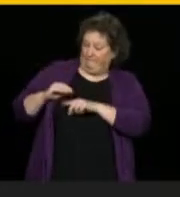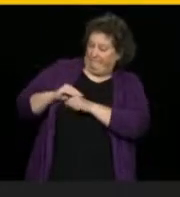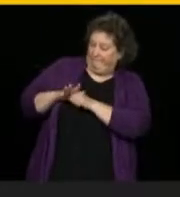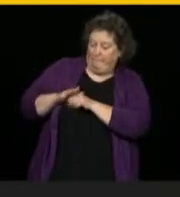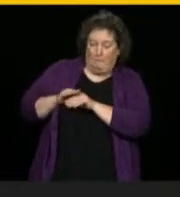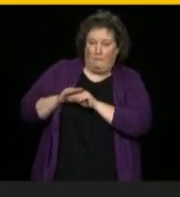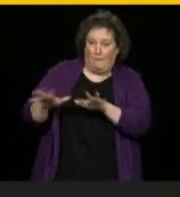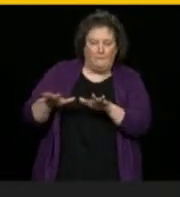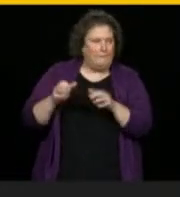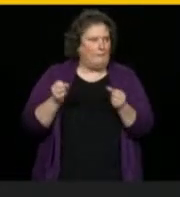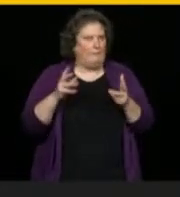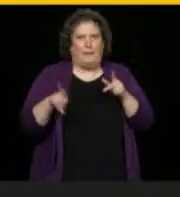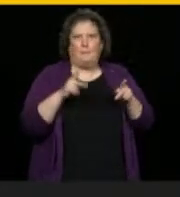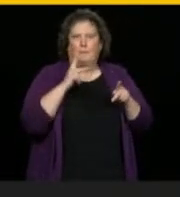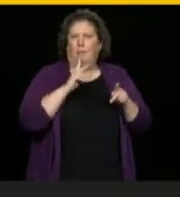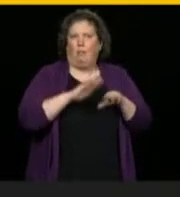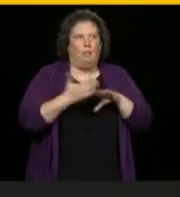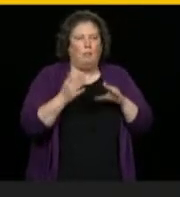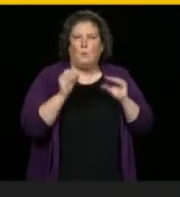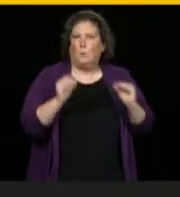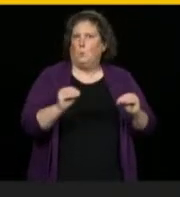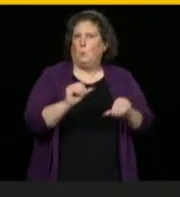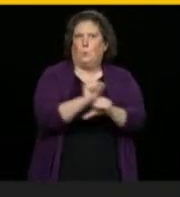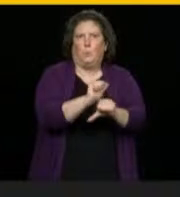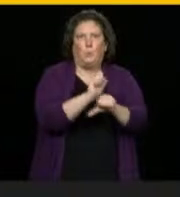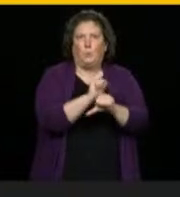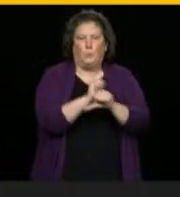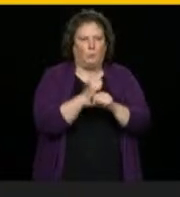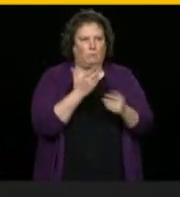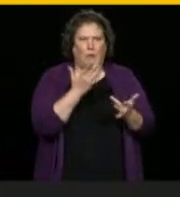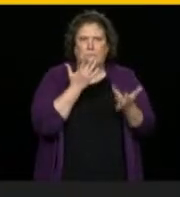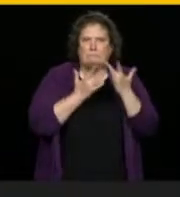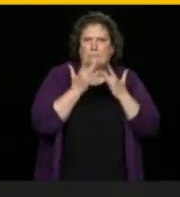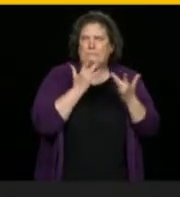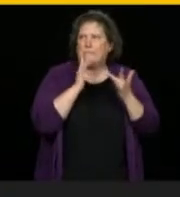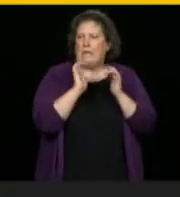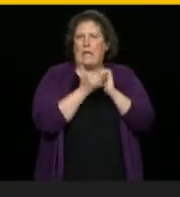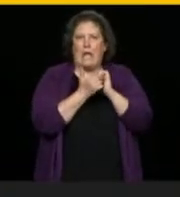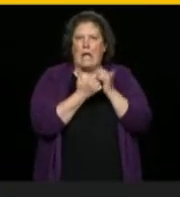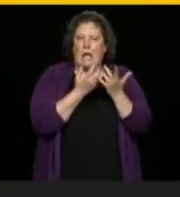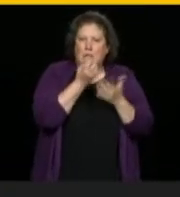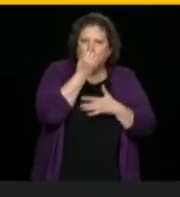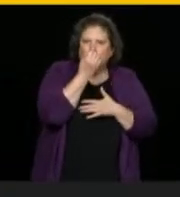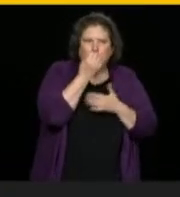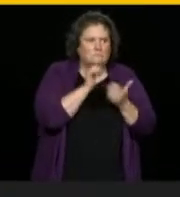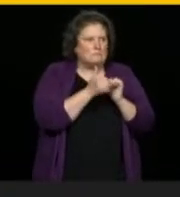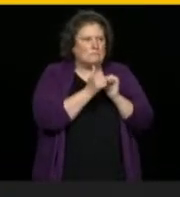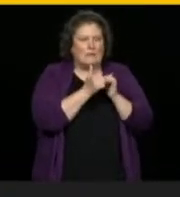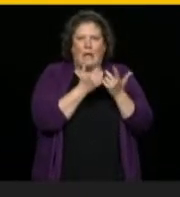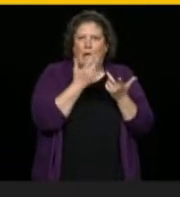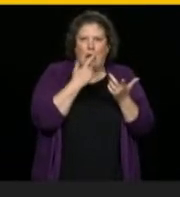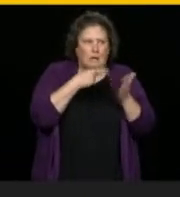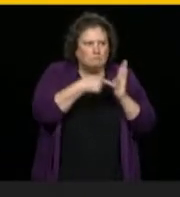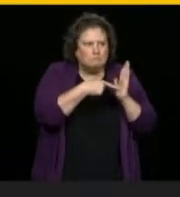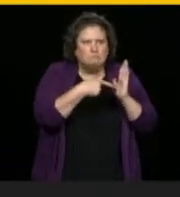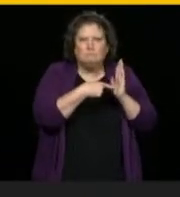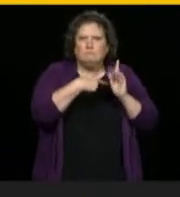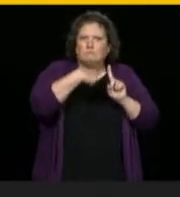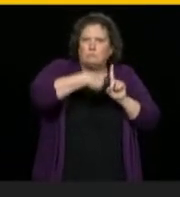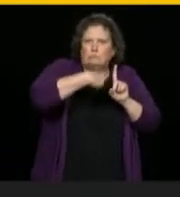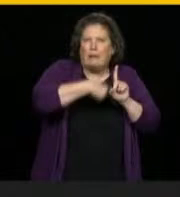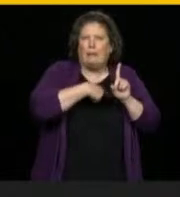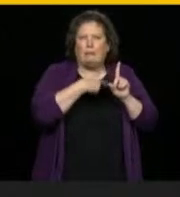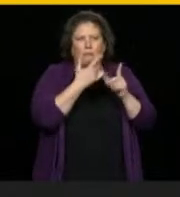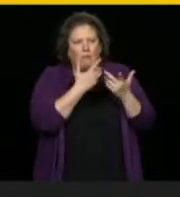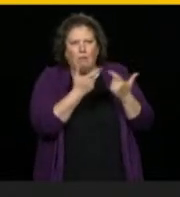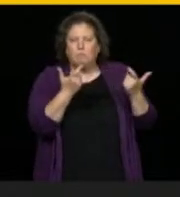not know how they were going to feed their families or pay their bills. We were facing an unprecedented challenge, and our